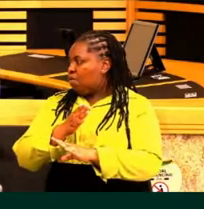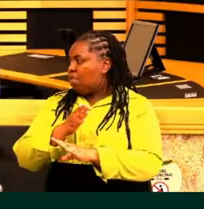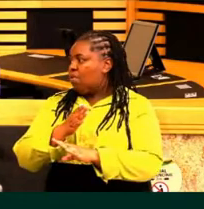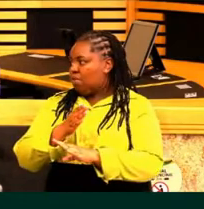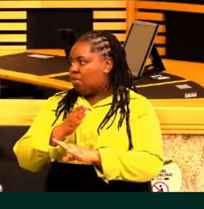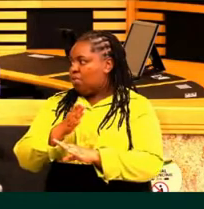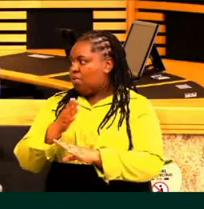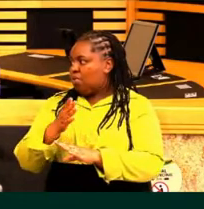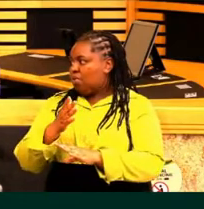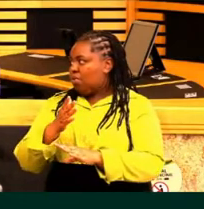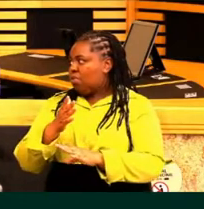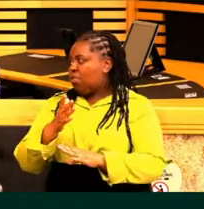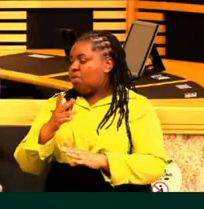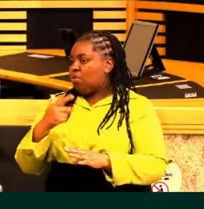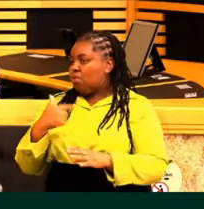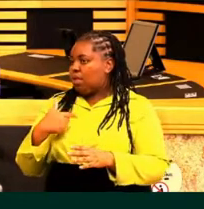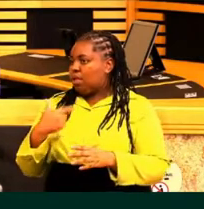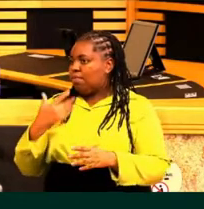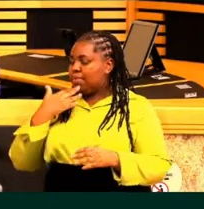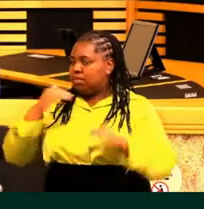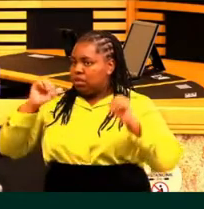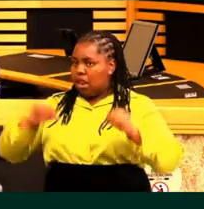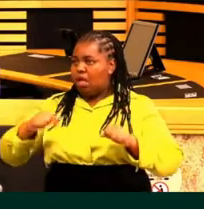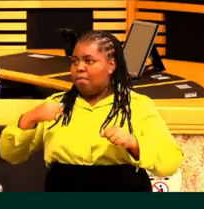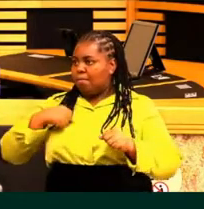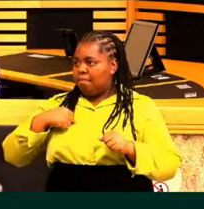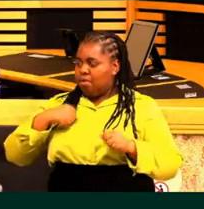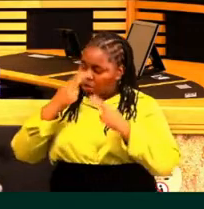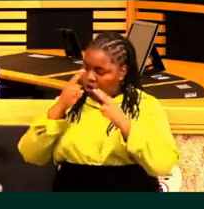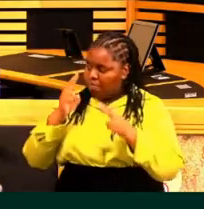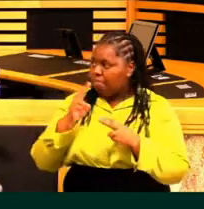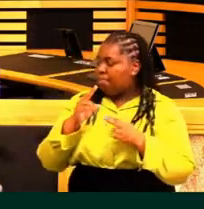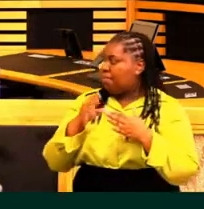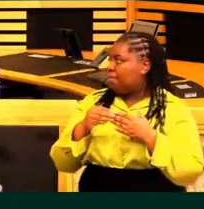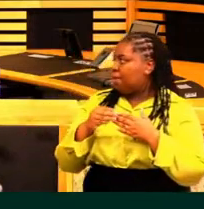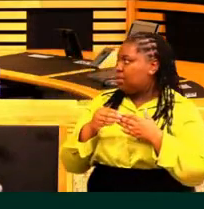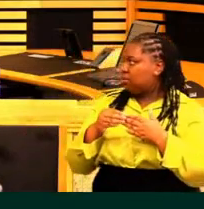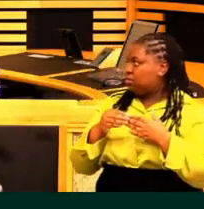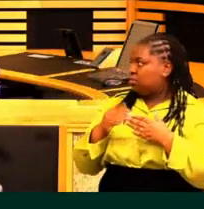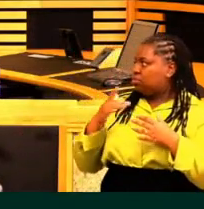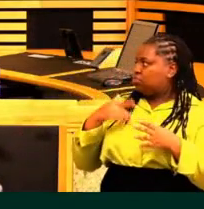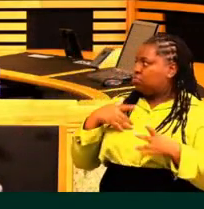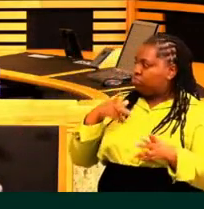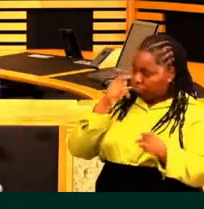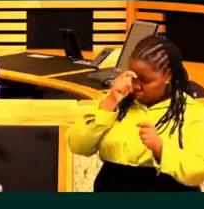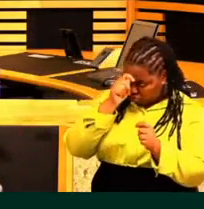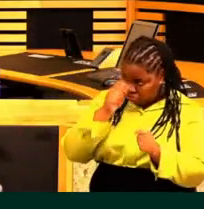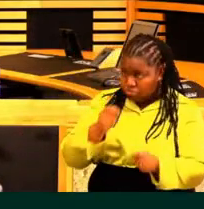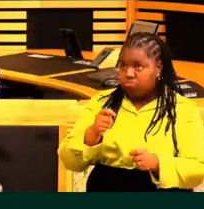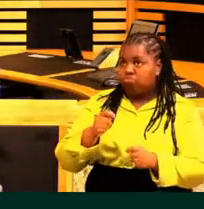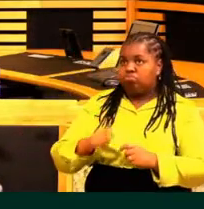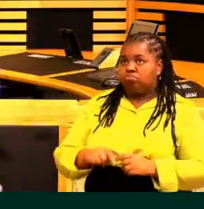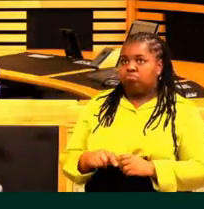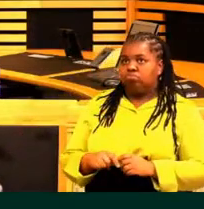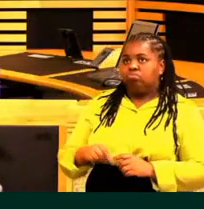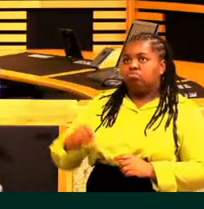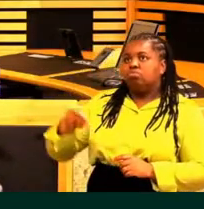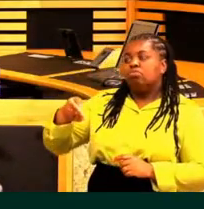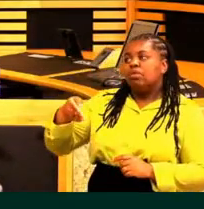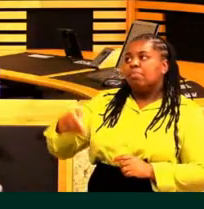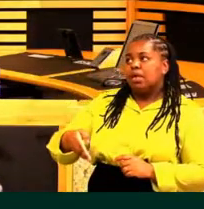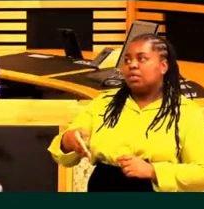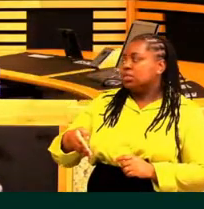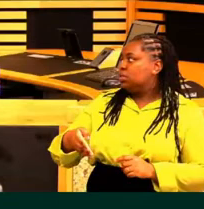over allow me then honored members to acknowledge the presence